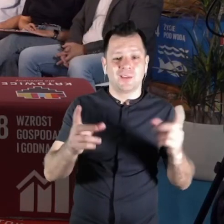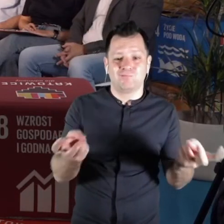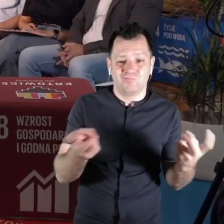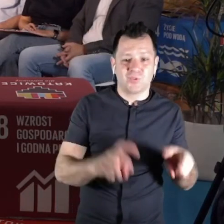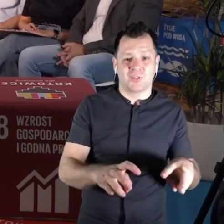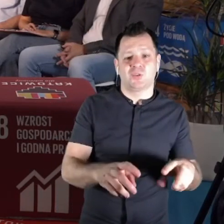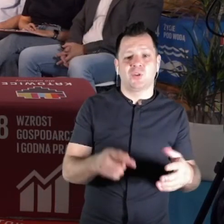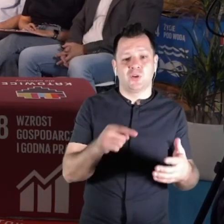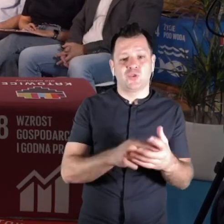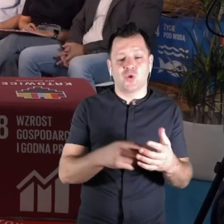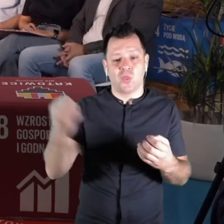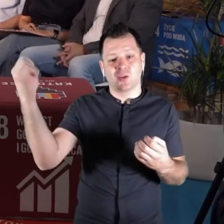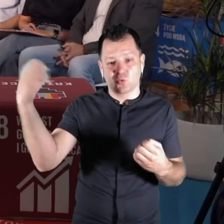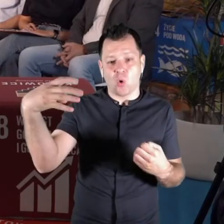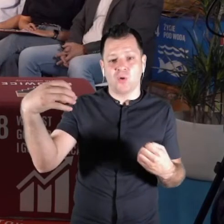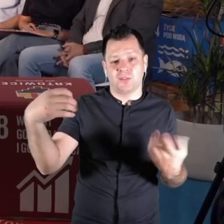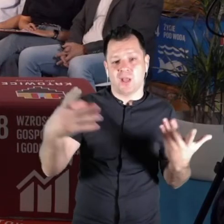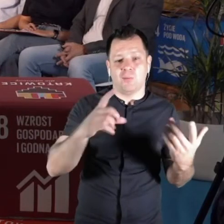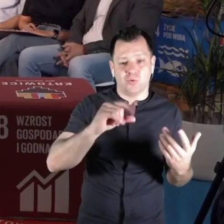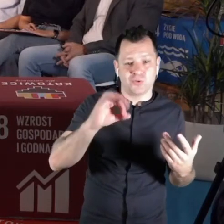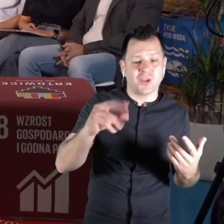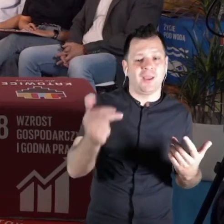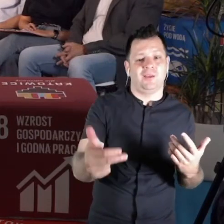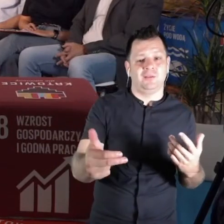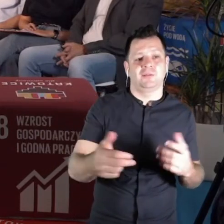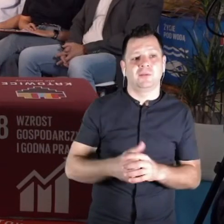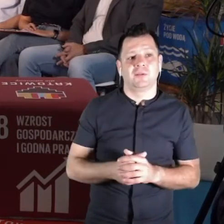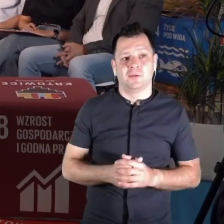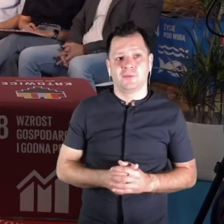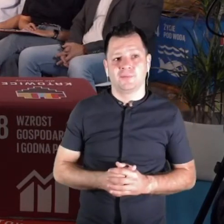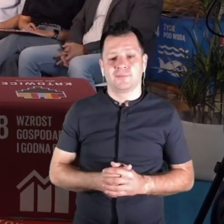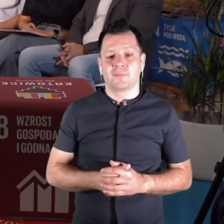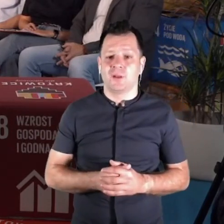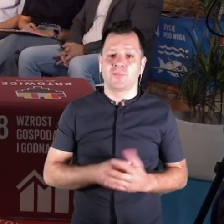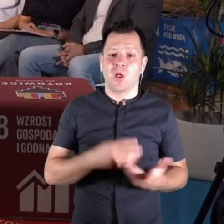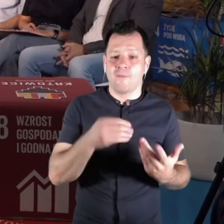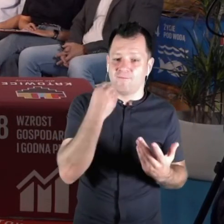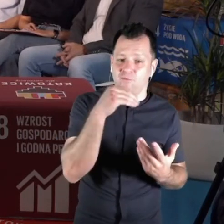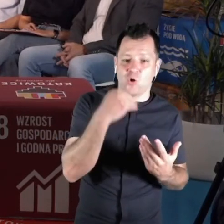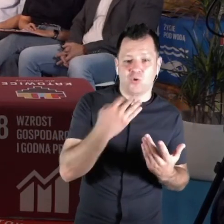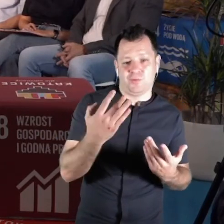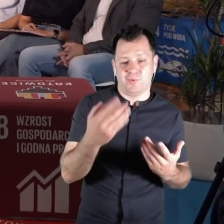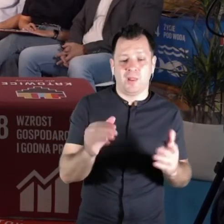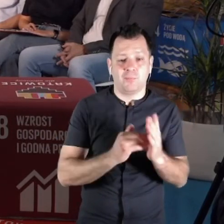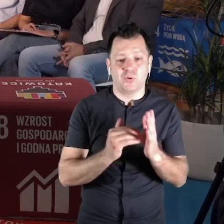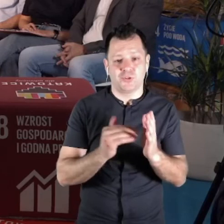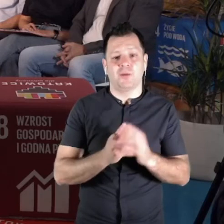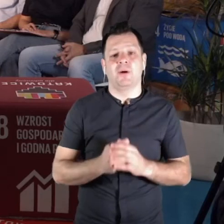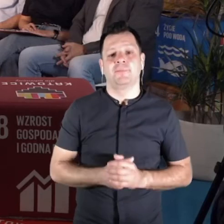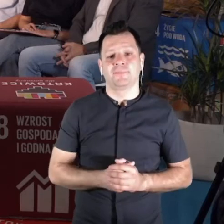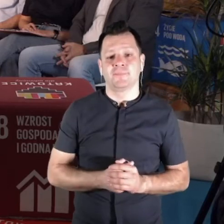amount of water that this tree has at the moment. All this we are going to present in a dashboard for the authorities, so that they